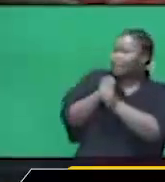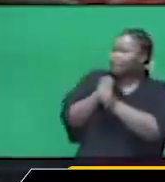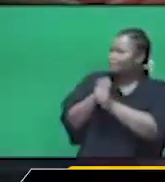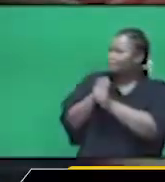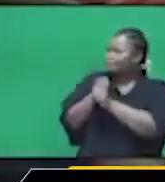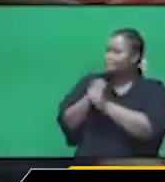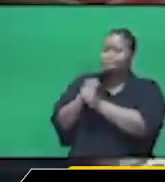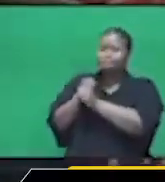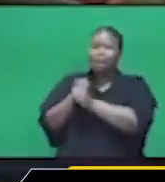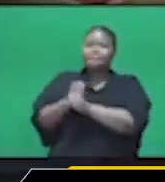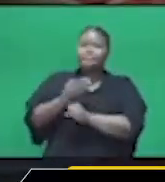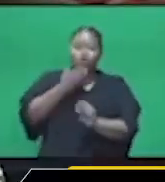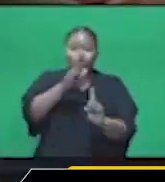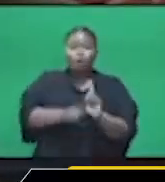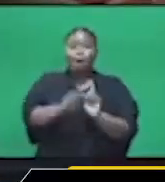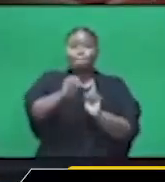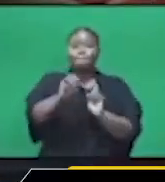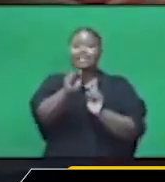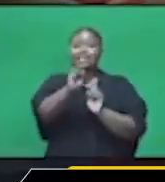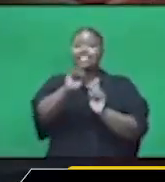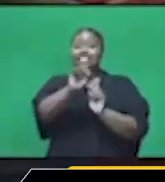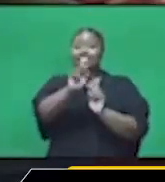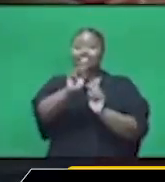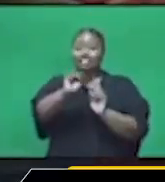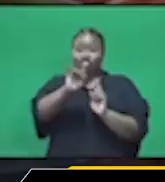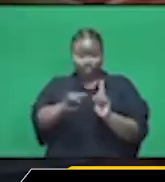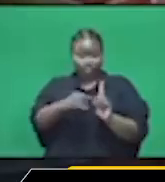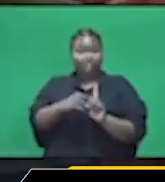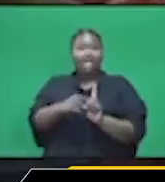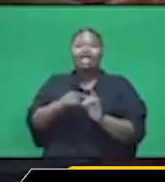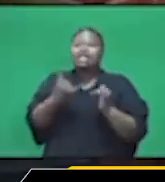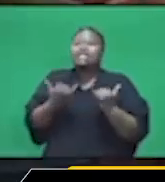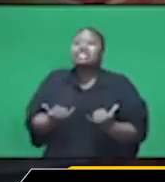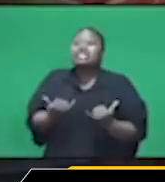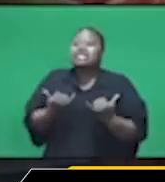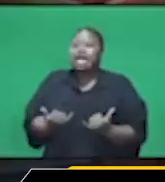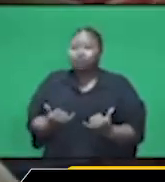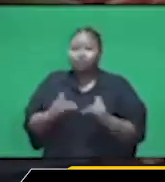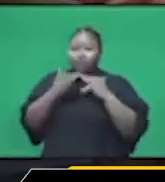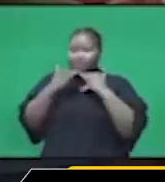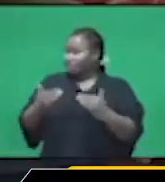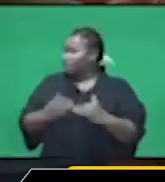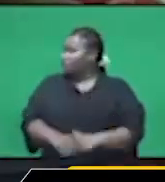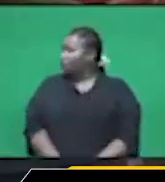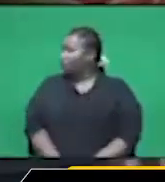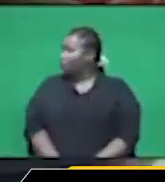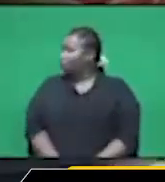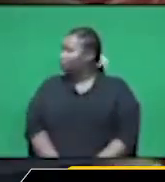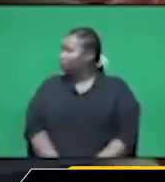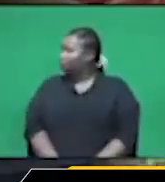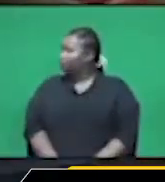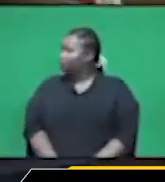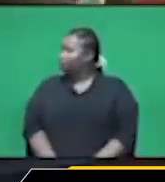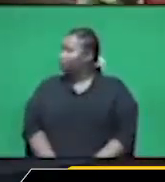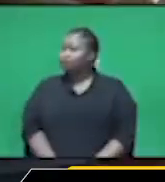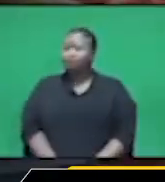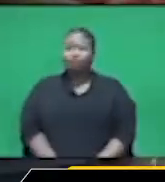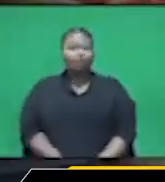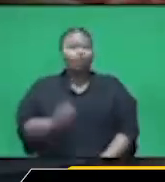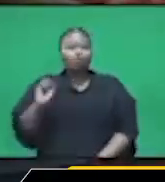regime. Juju is now welcome in Botswana every now. As all we